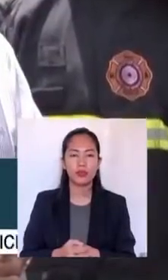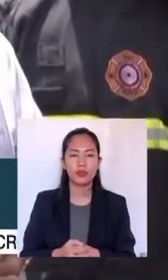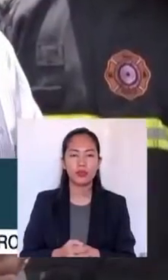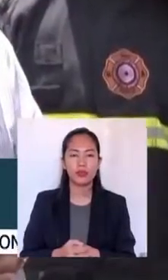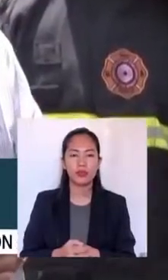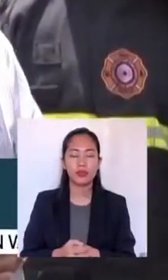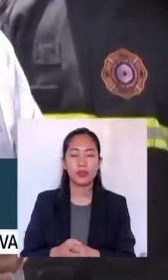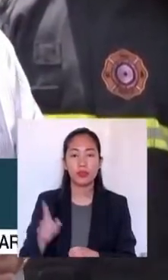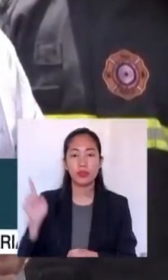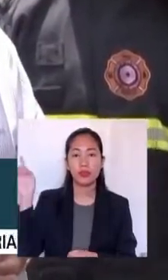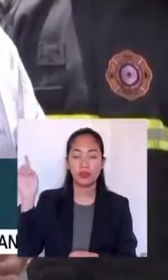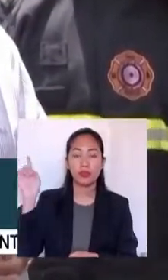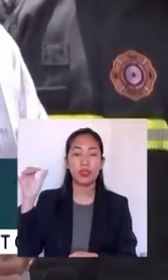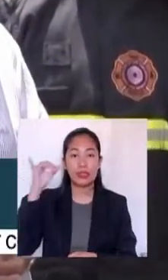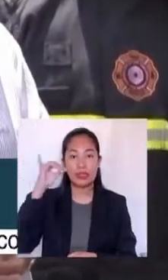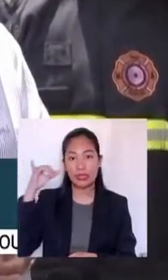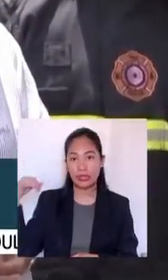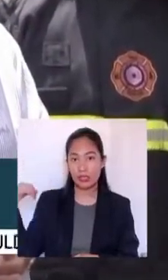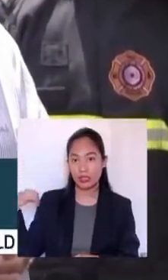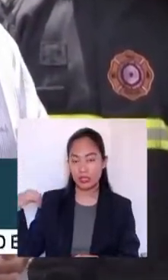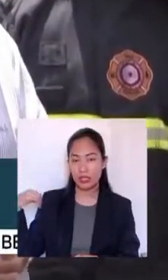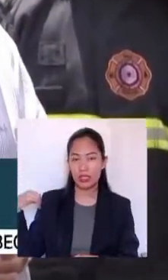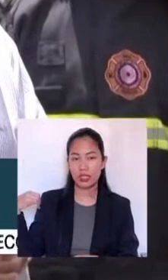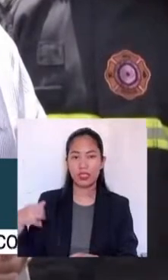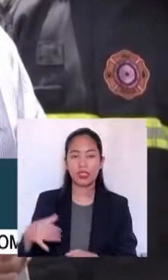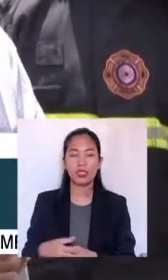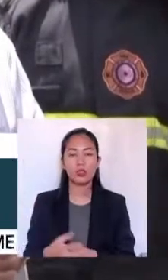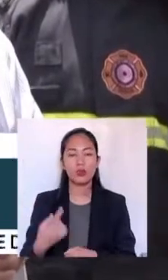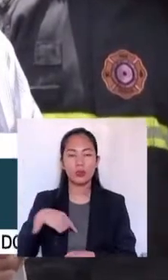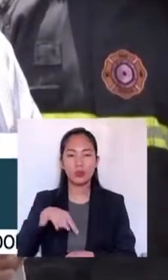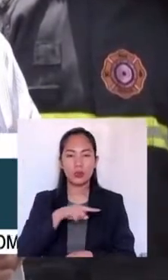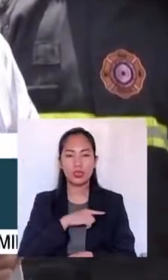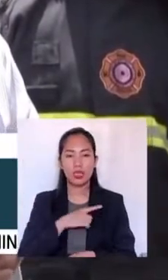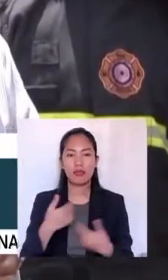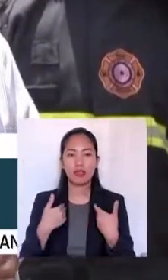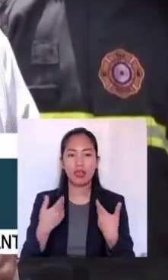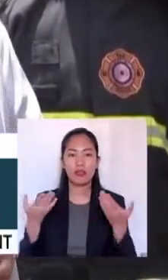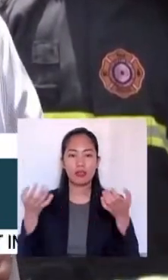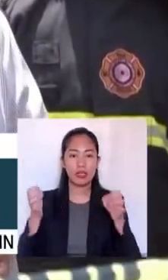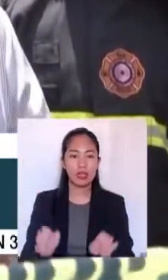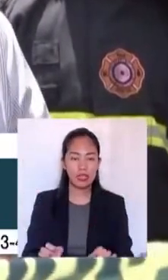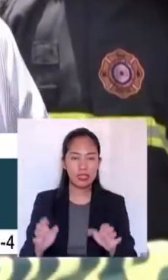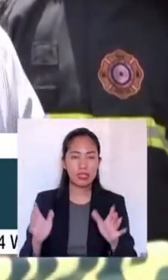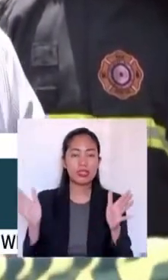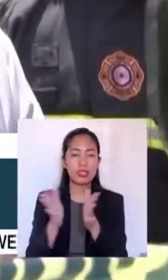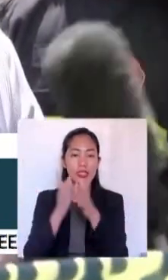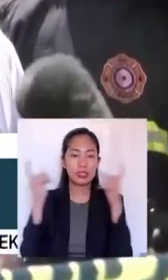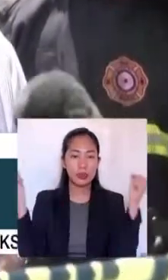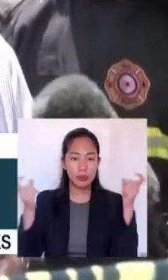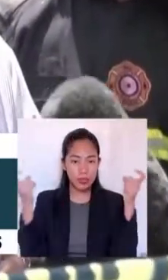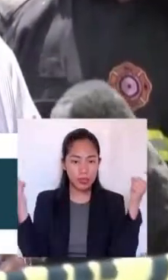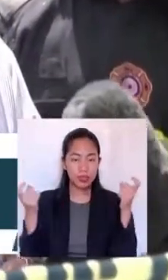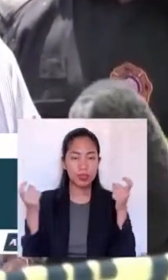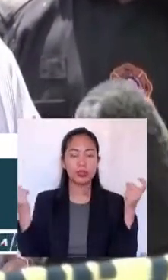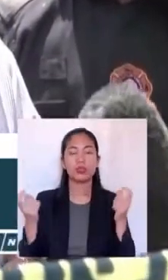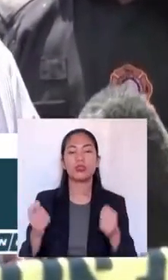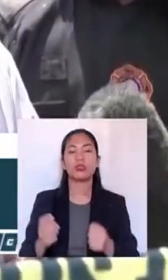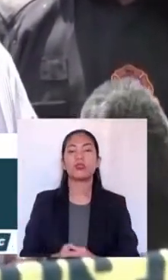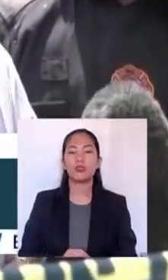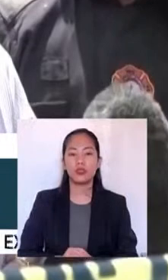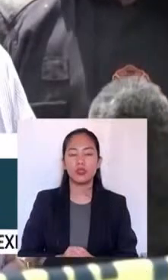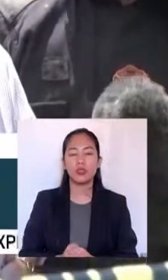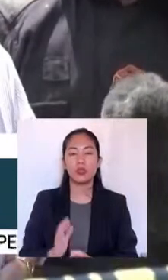Yesterday was a day crowned with celebration, a day crowned with sending off our